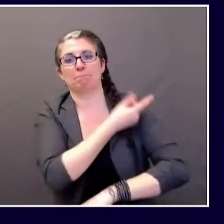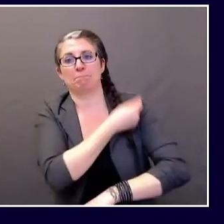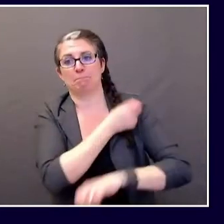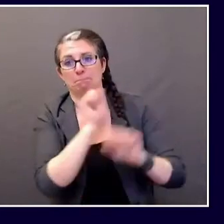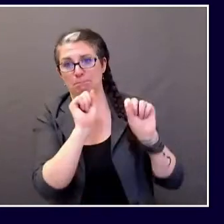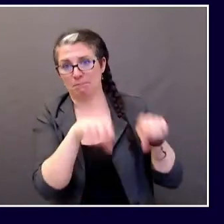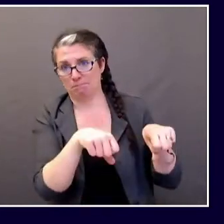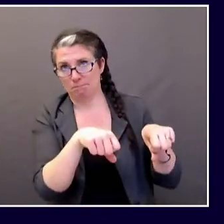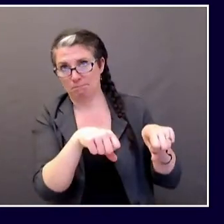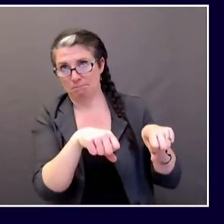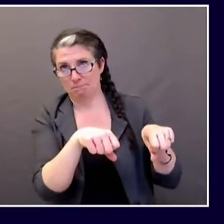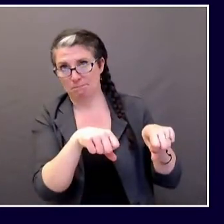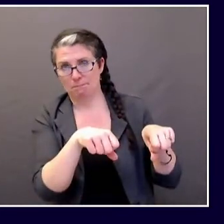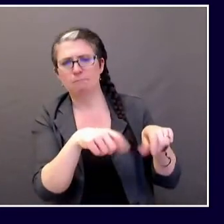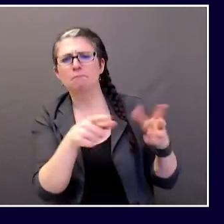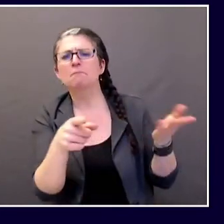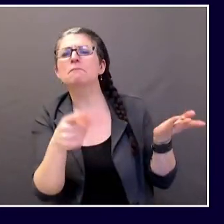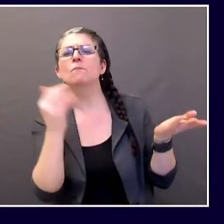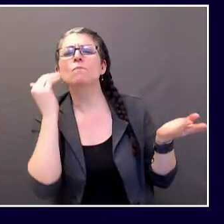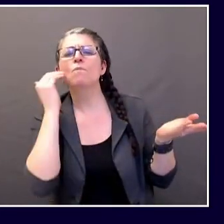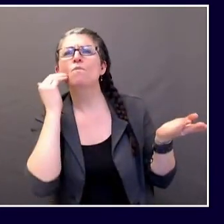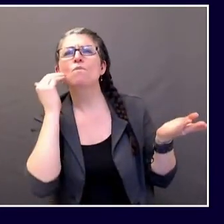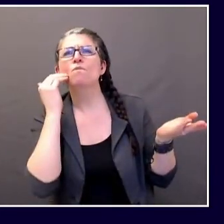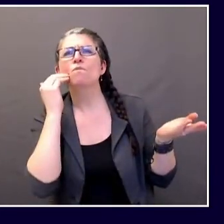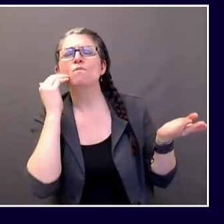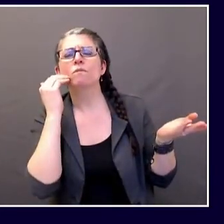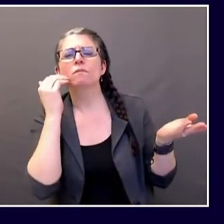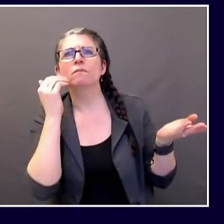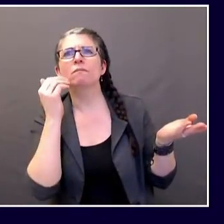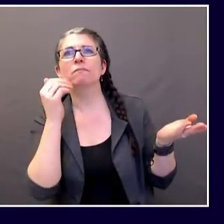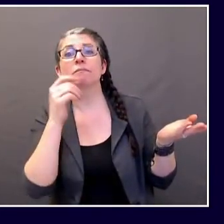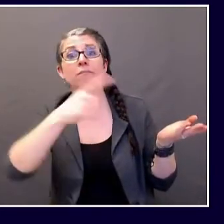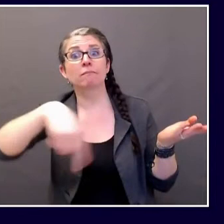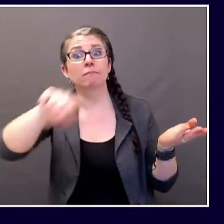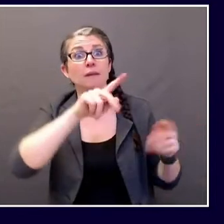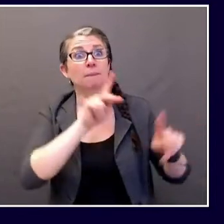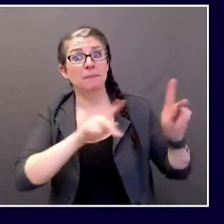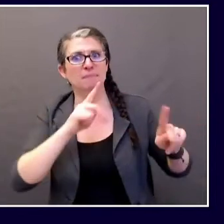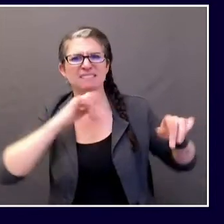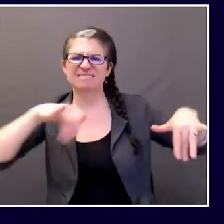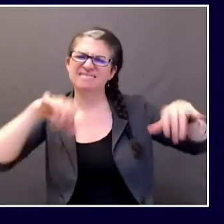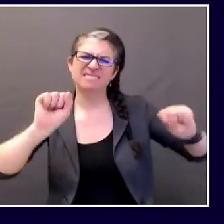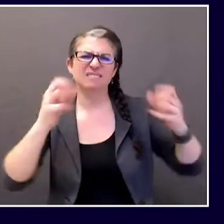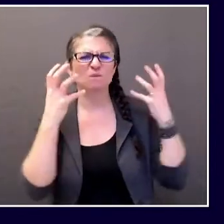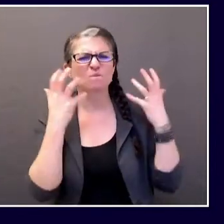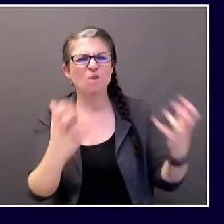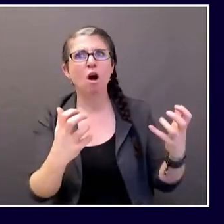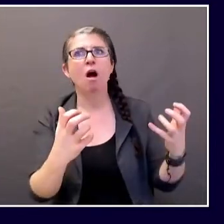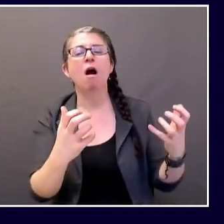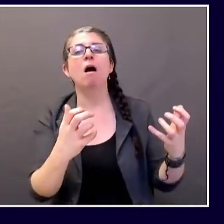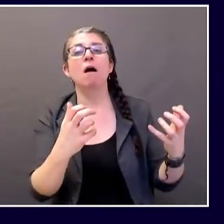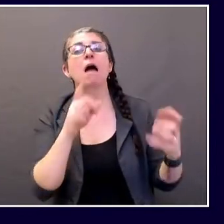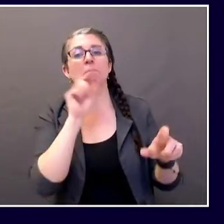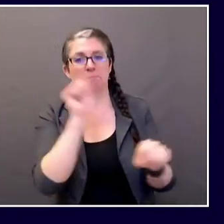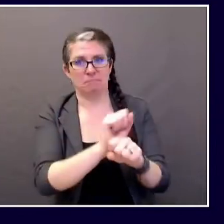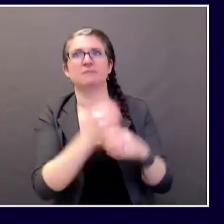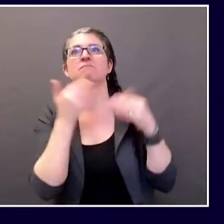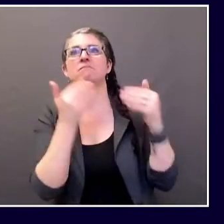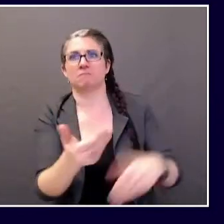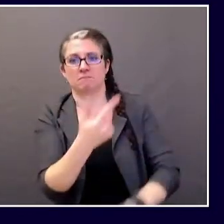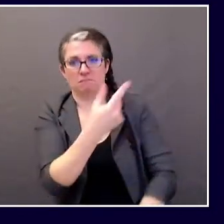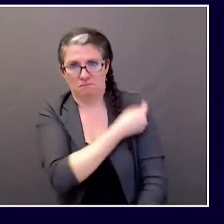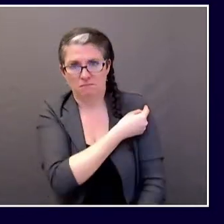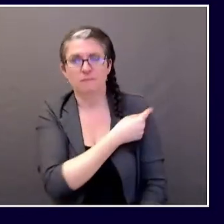of nursing homes? Do you know what % of people in those or in those groups have been vaccinated? We'll get